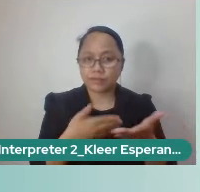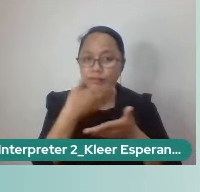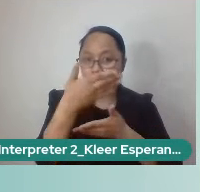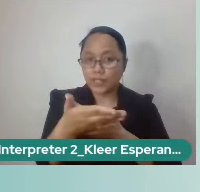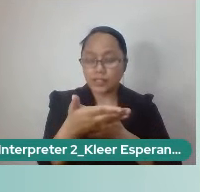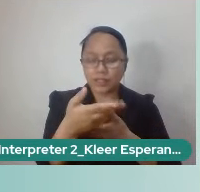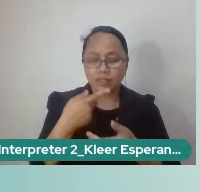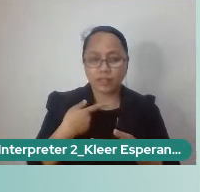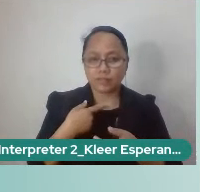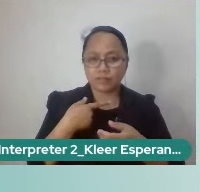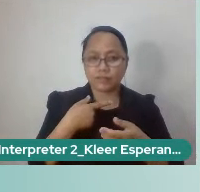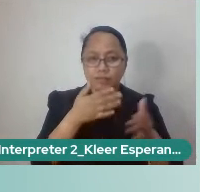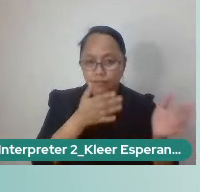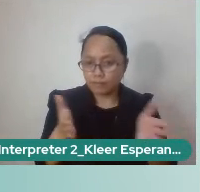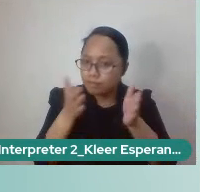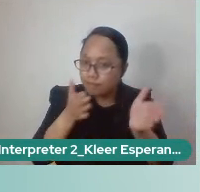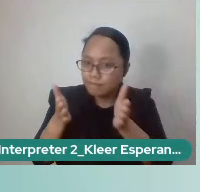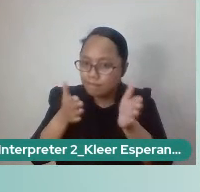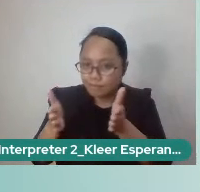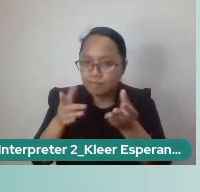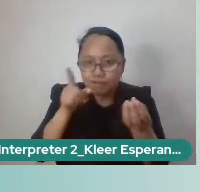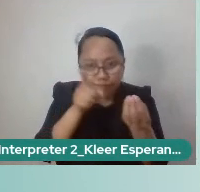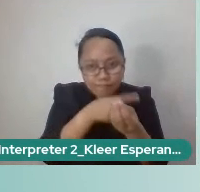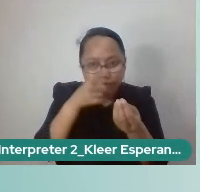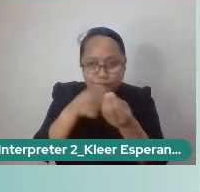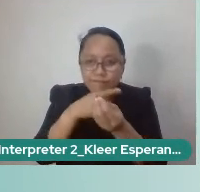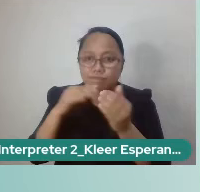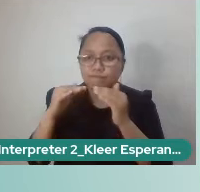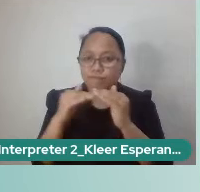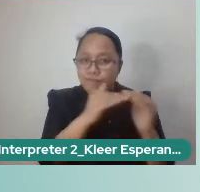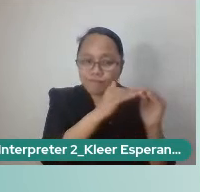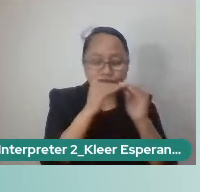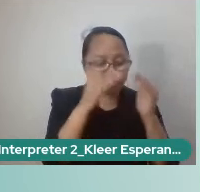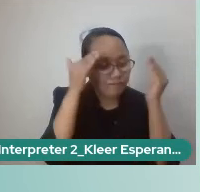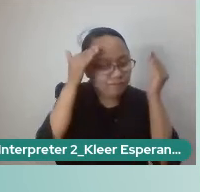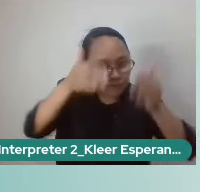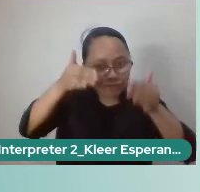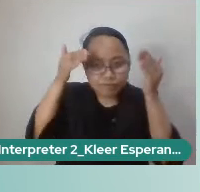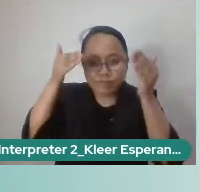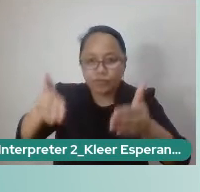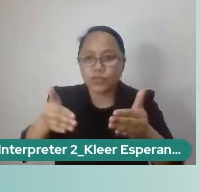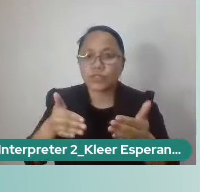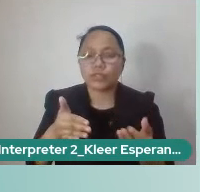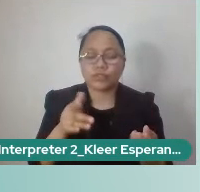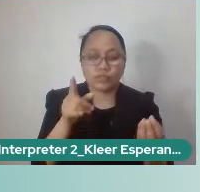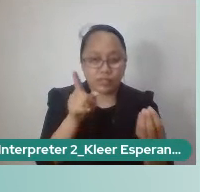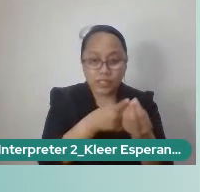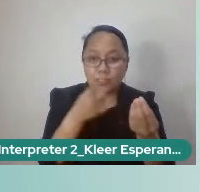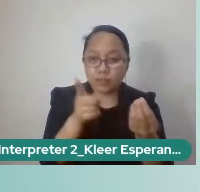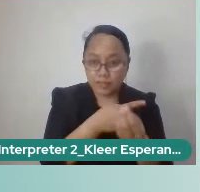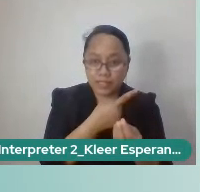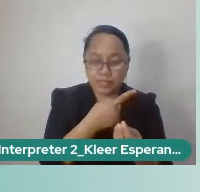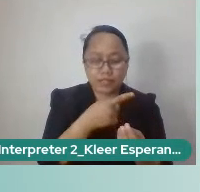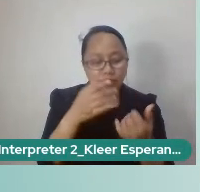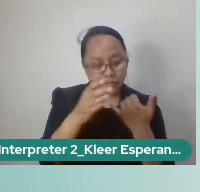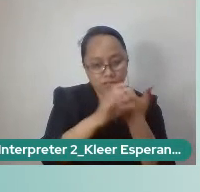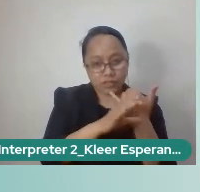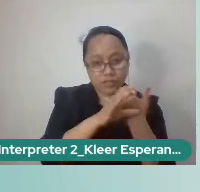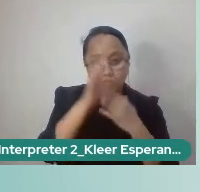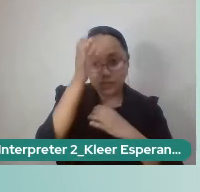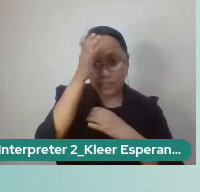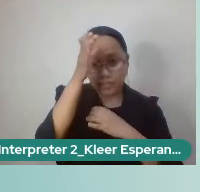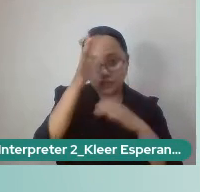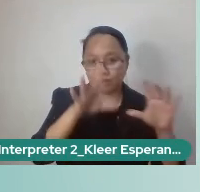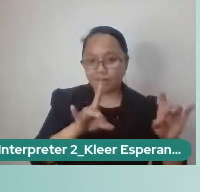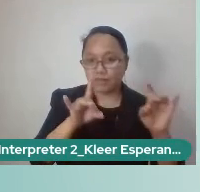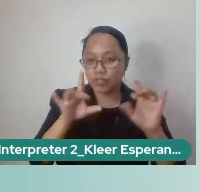currently developing a national plan for elimination of cervical cancer, which has equity as the focus and is currently a large-scale process of